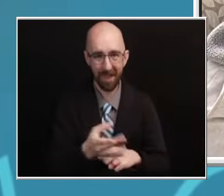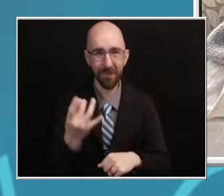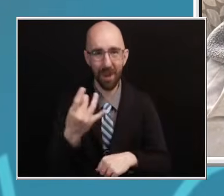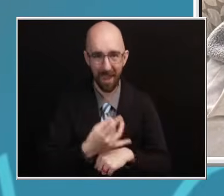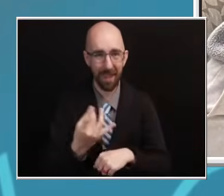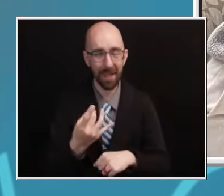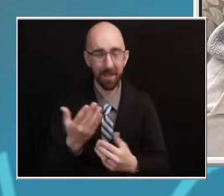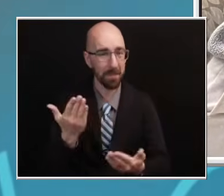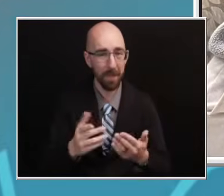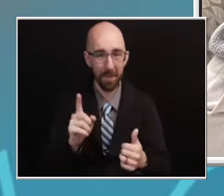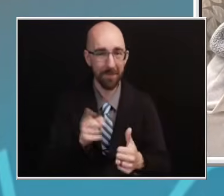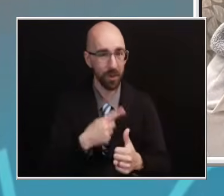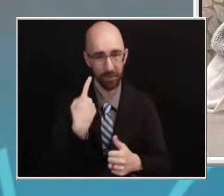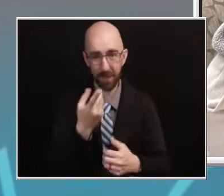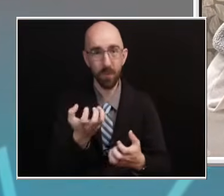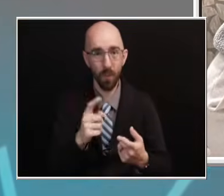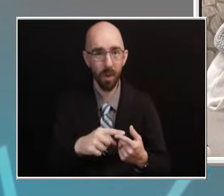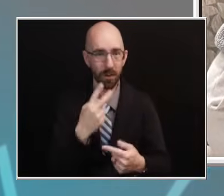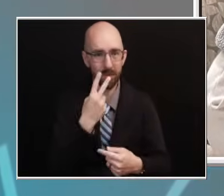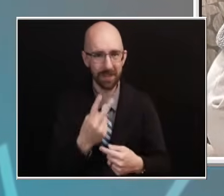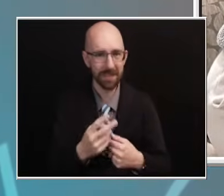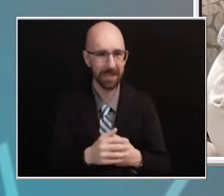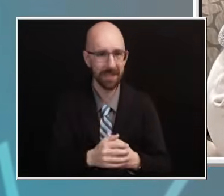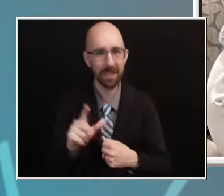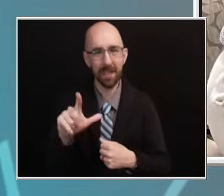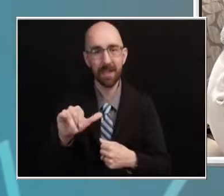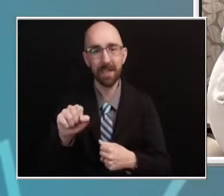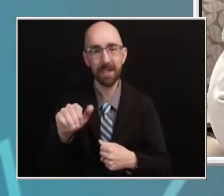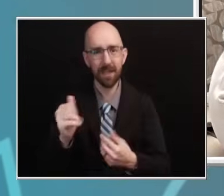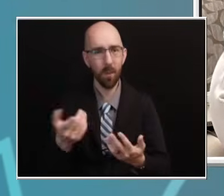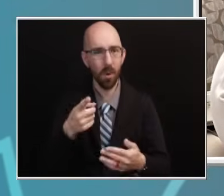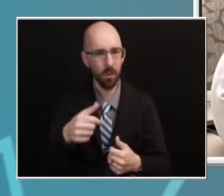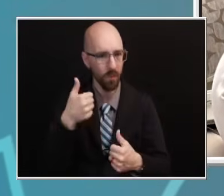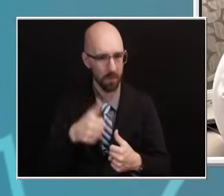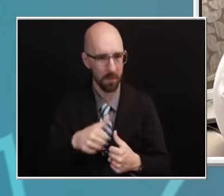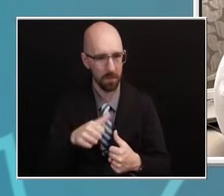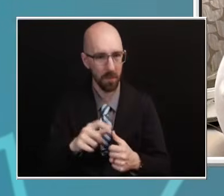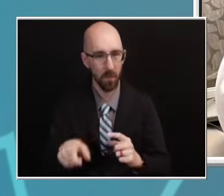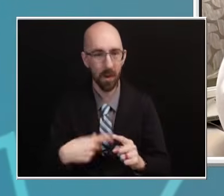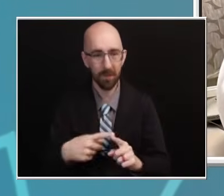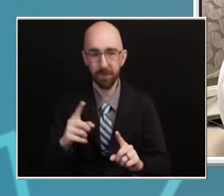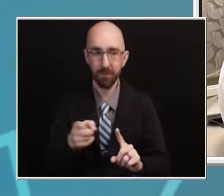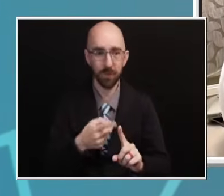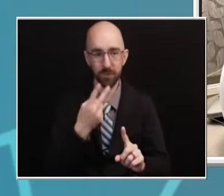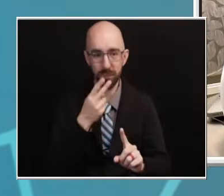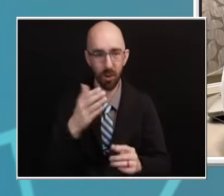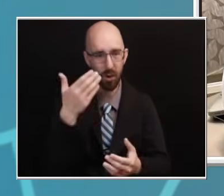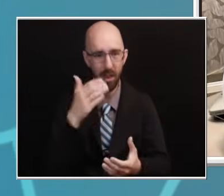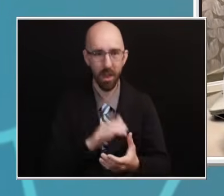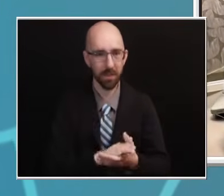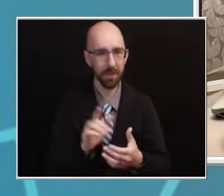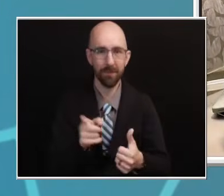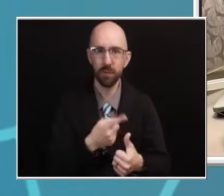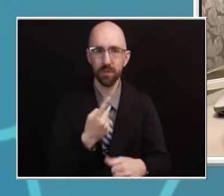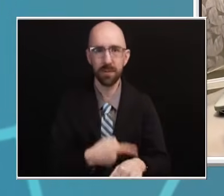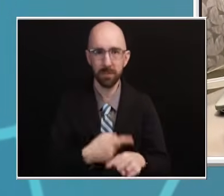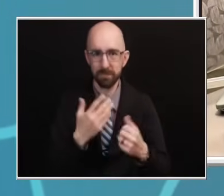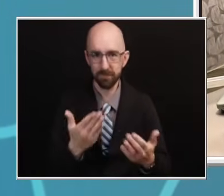first faces you'd want to see. Yeah. Lisa, then what do you remember when you first saw your husband for the first time waking